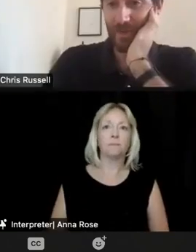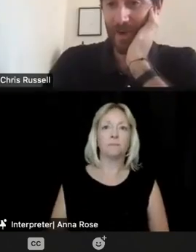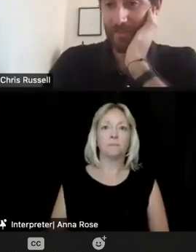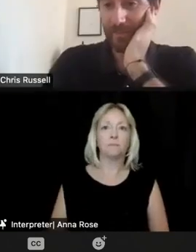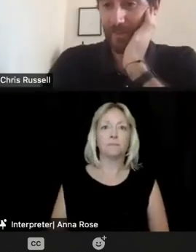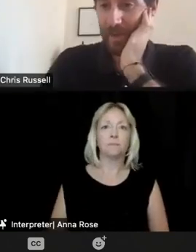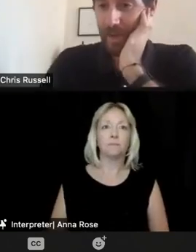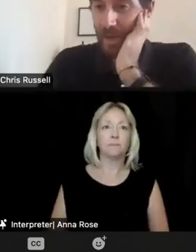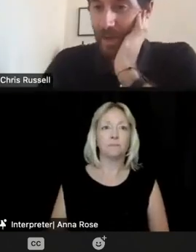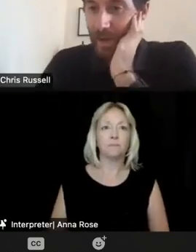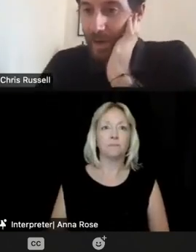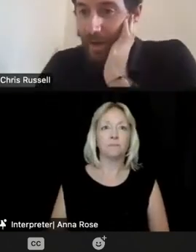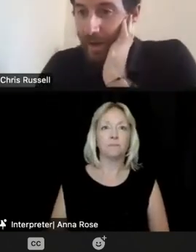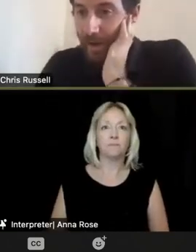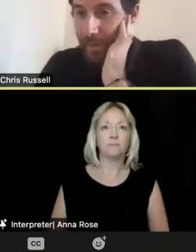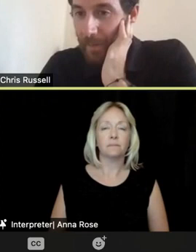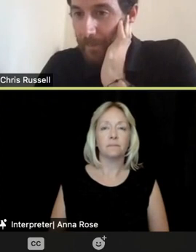All right.